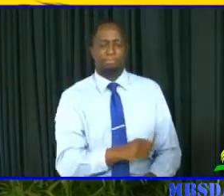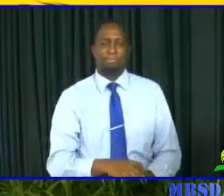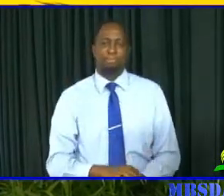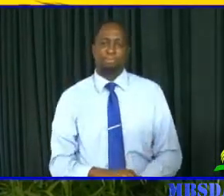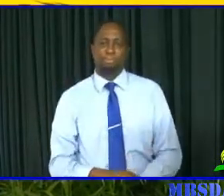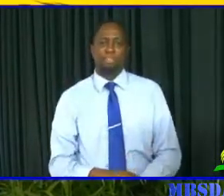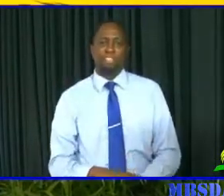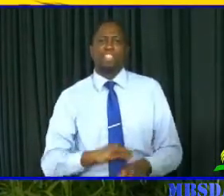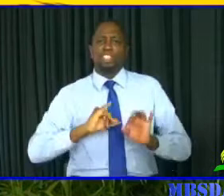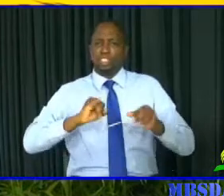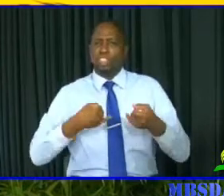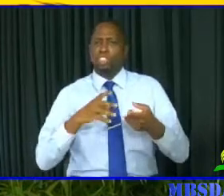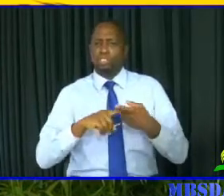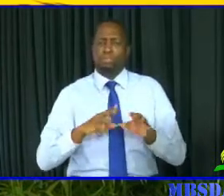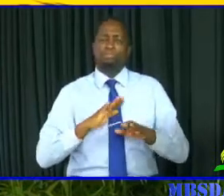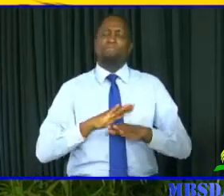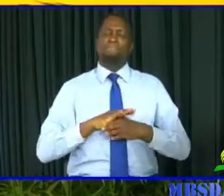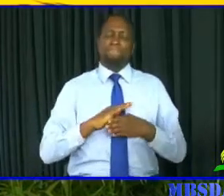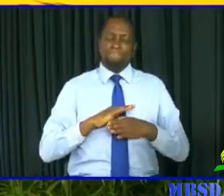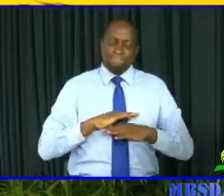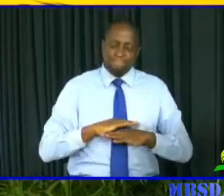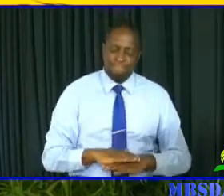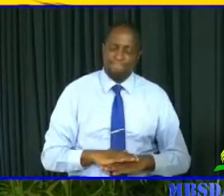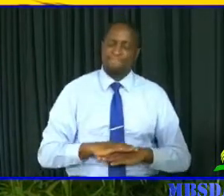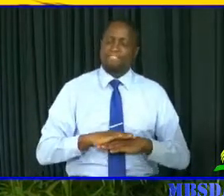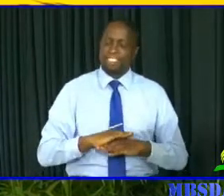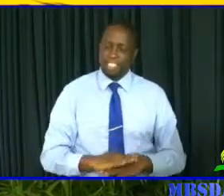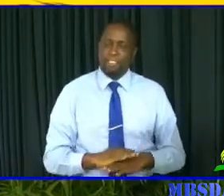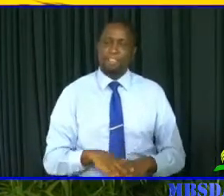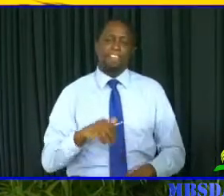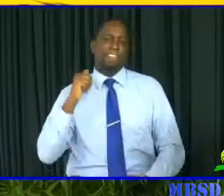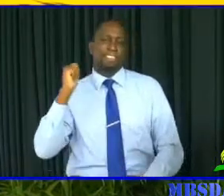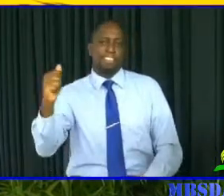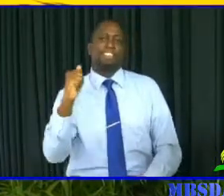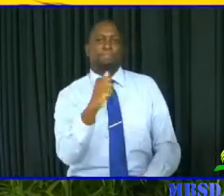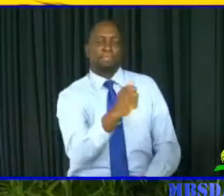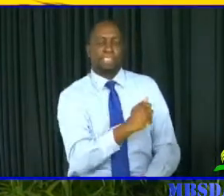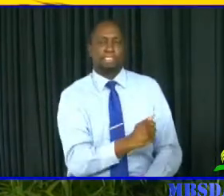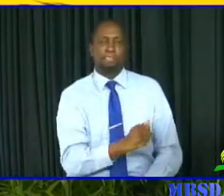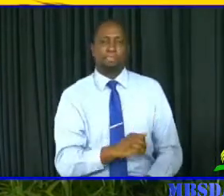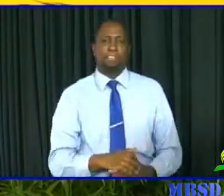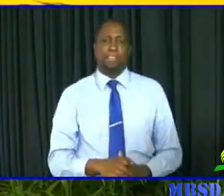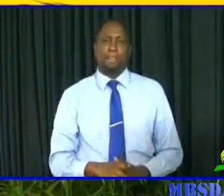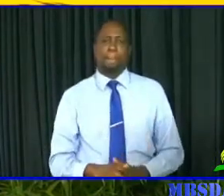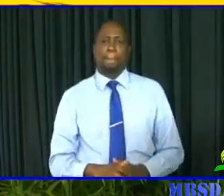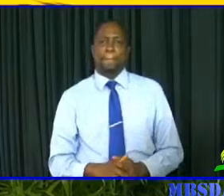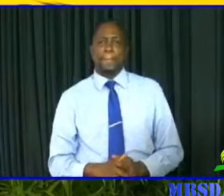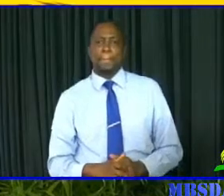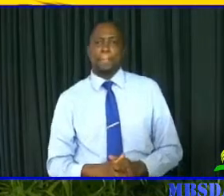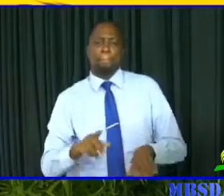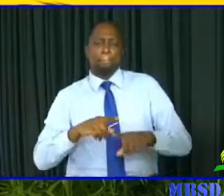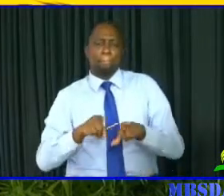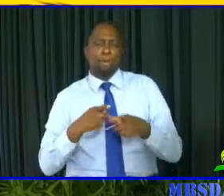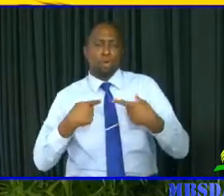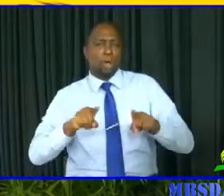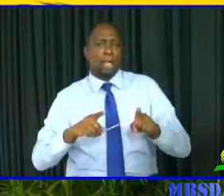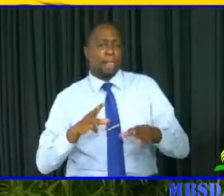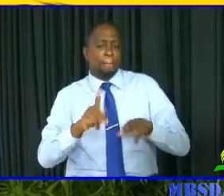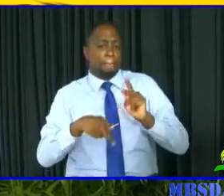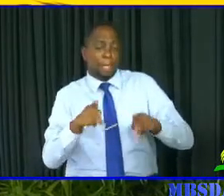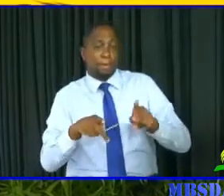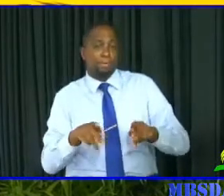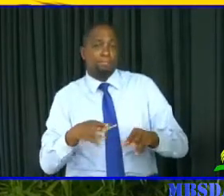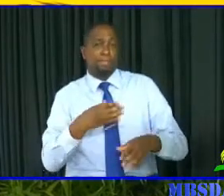satisfy their desires. But while people are moving with the flow in this individualistic society, where people